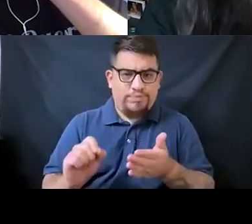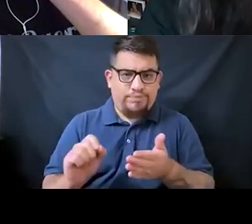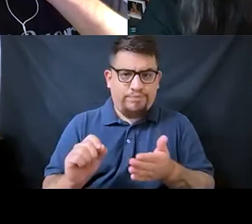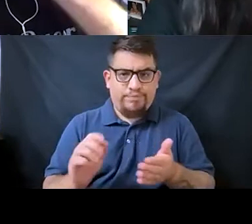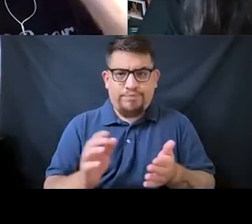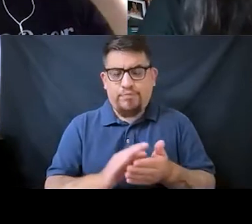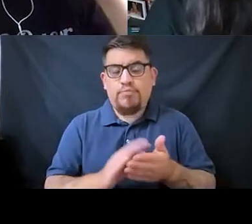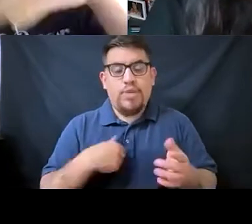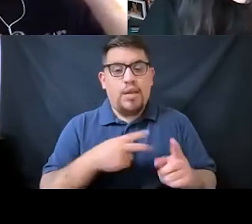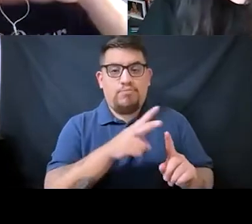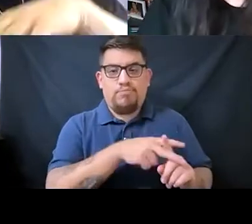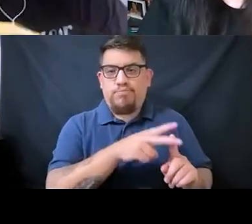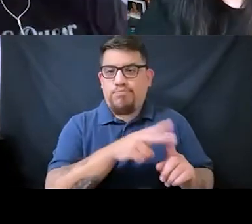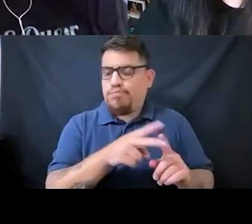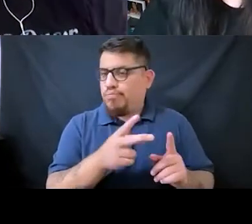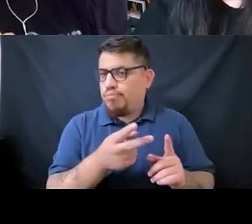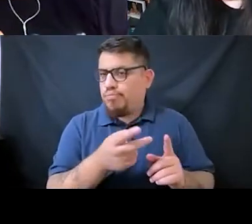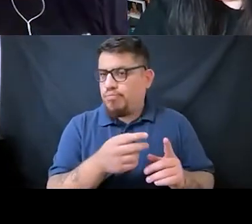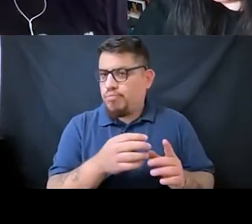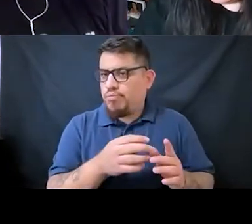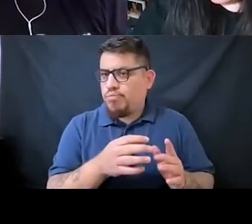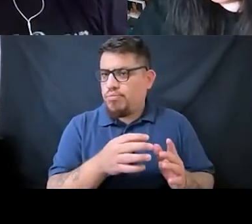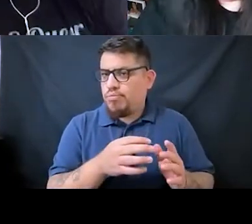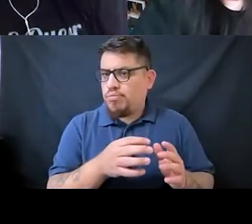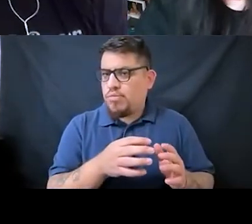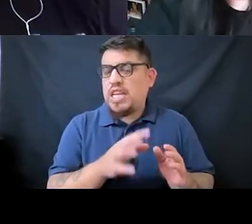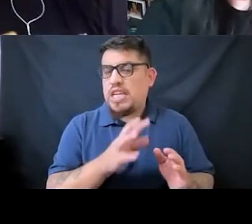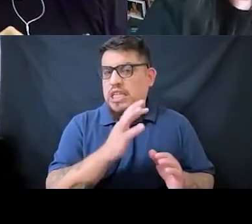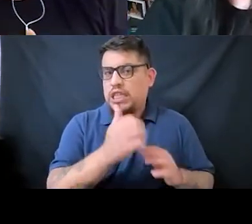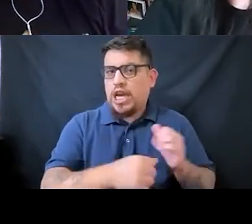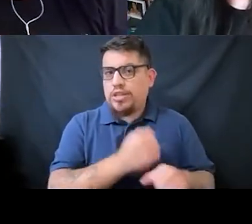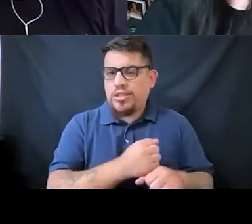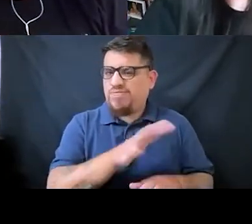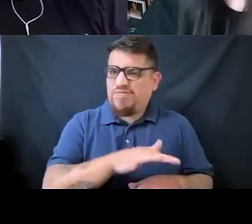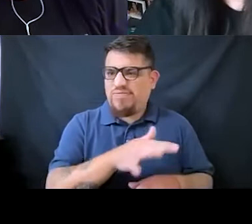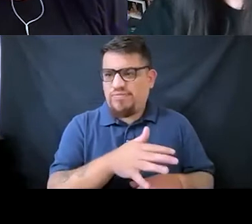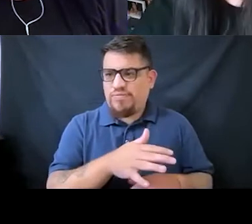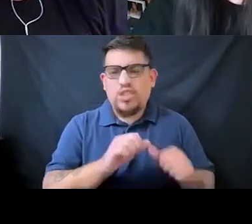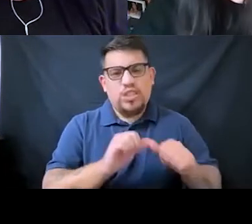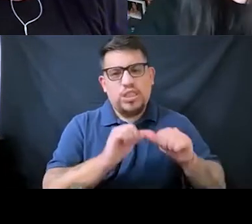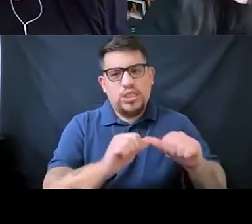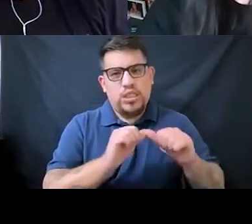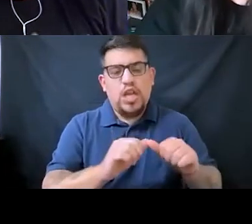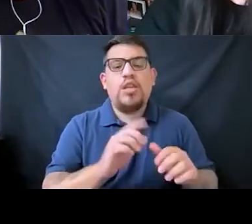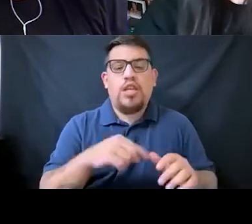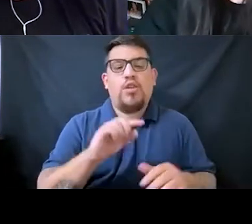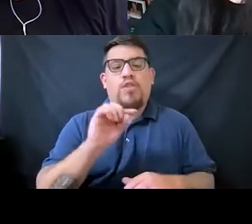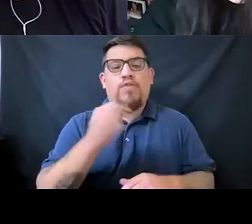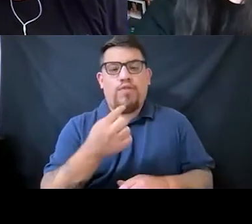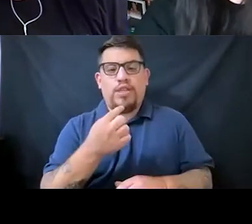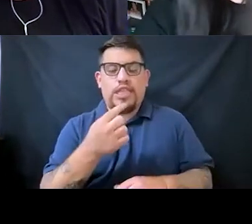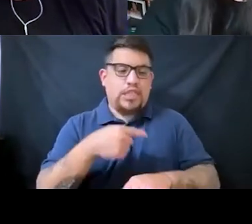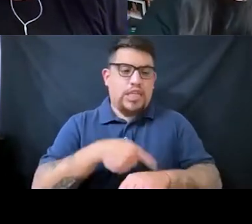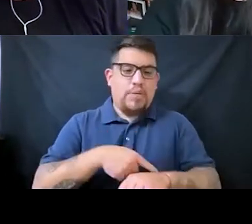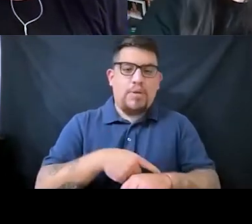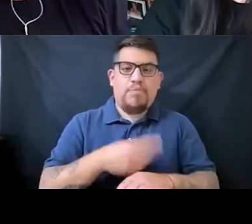applying, not continuously, but off and on for at least 10 years. And this was the first time I got